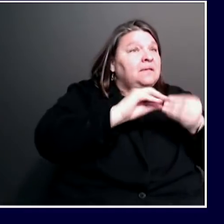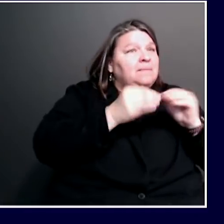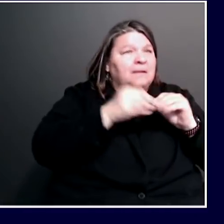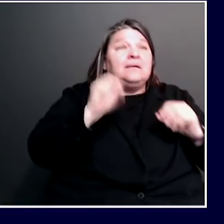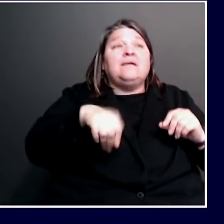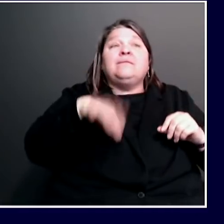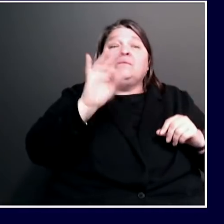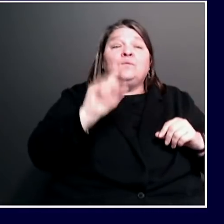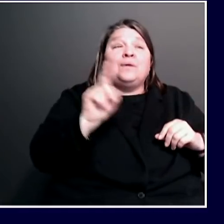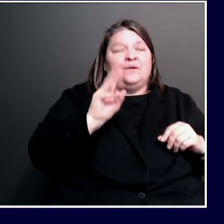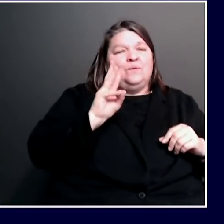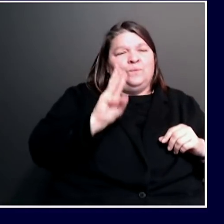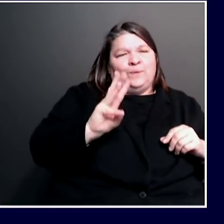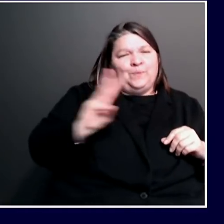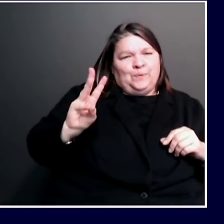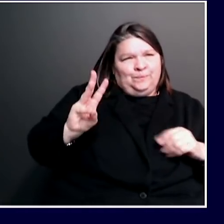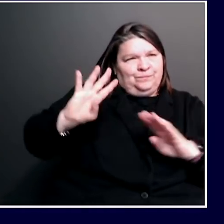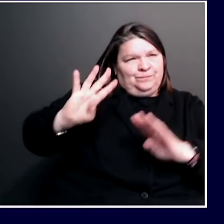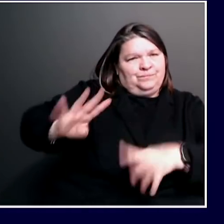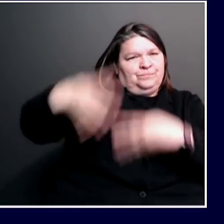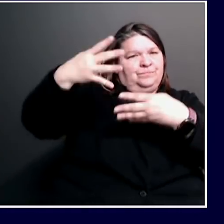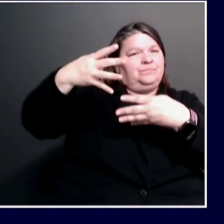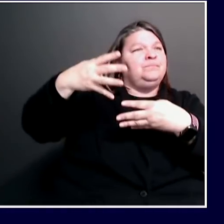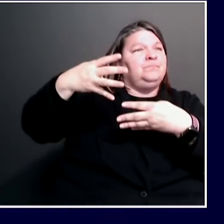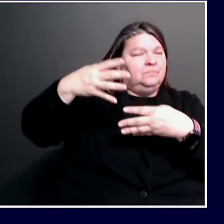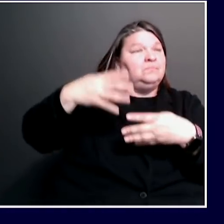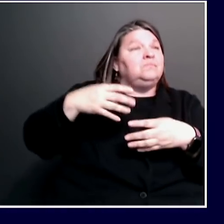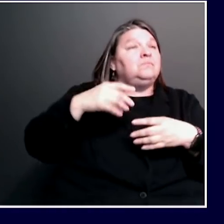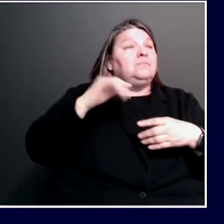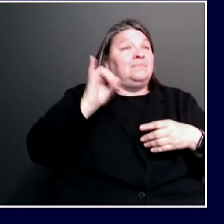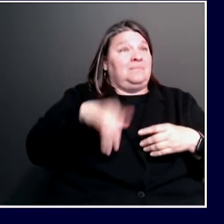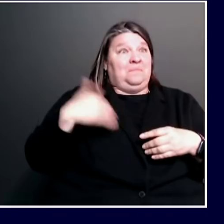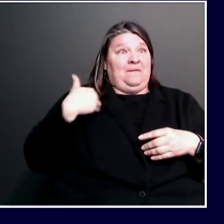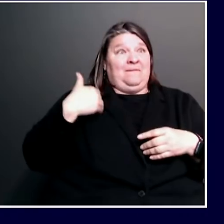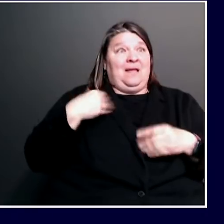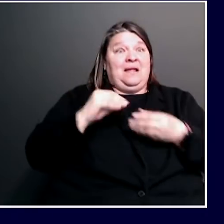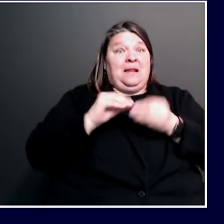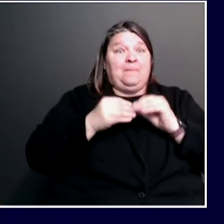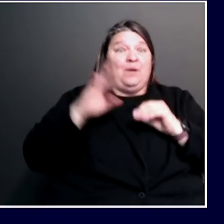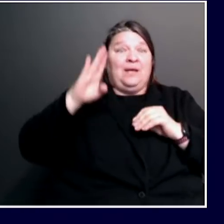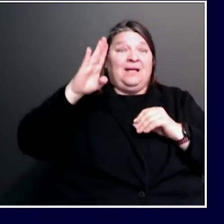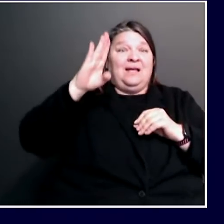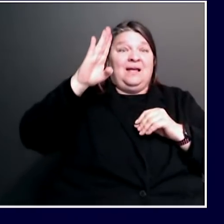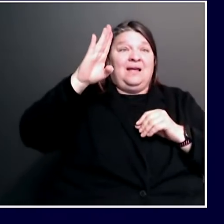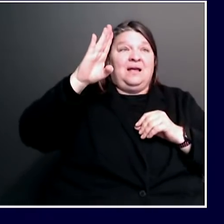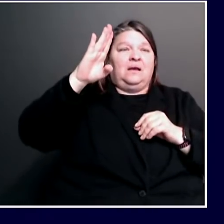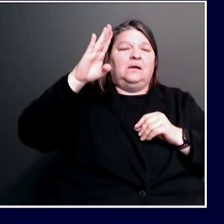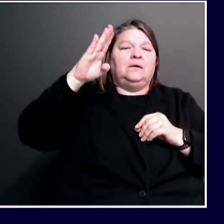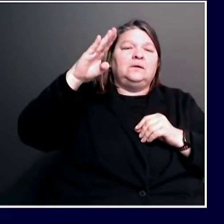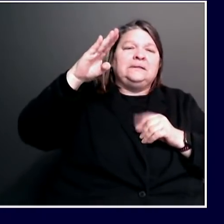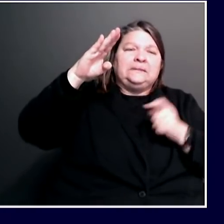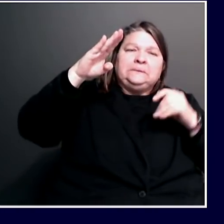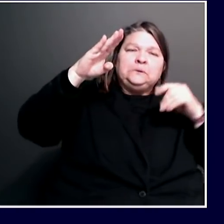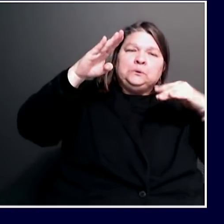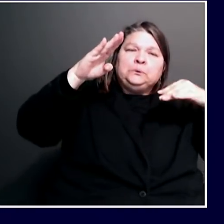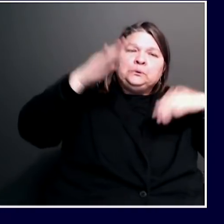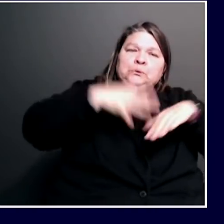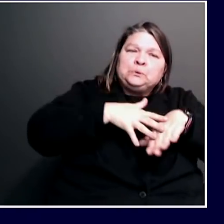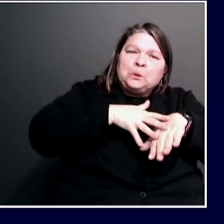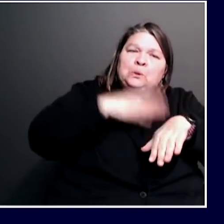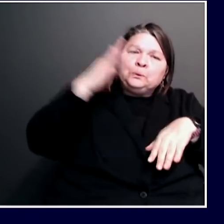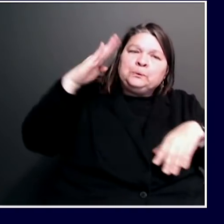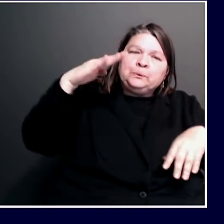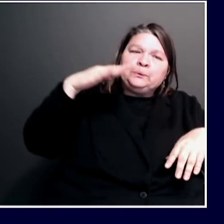a decrease in the rate of positive results that are coming into the Maine CDC every day. Right now, over the past